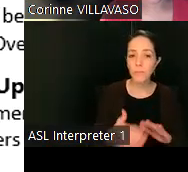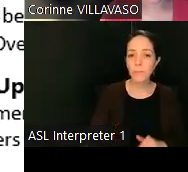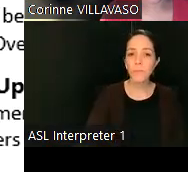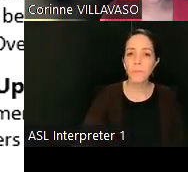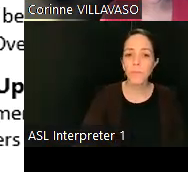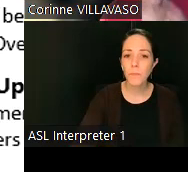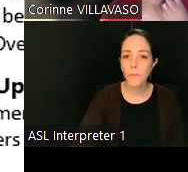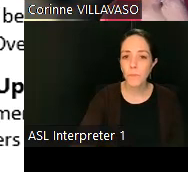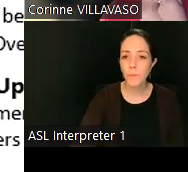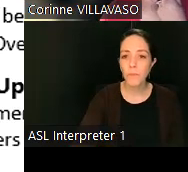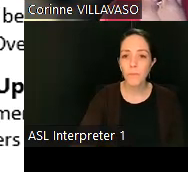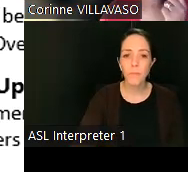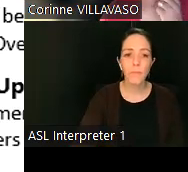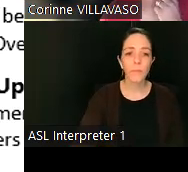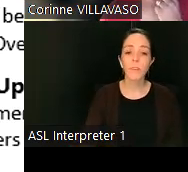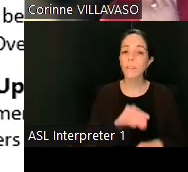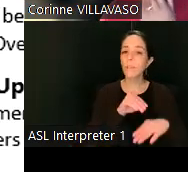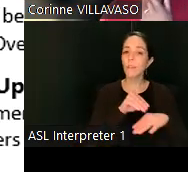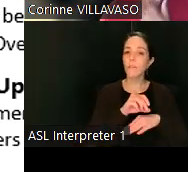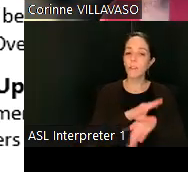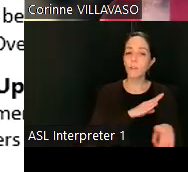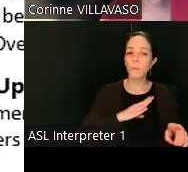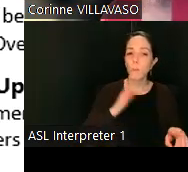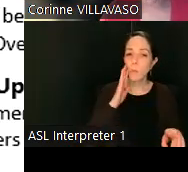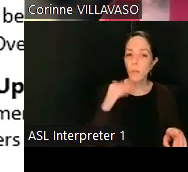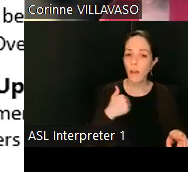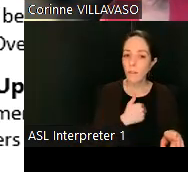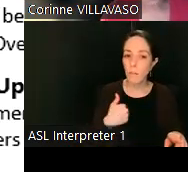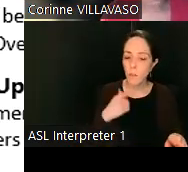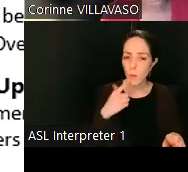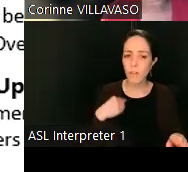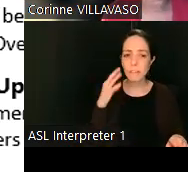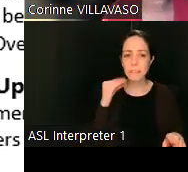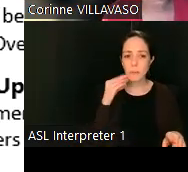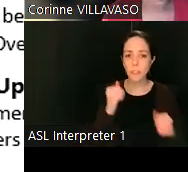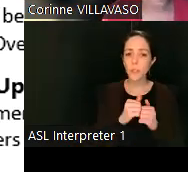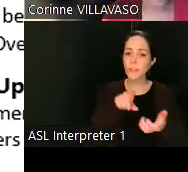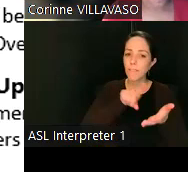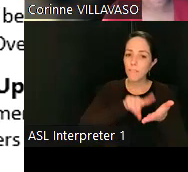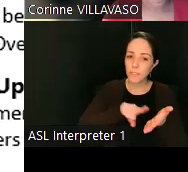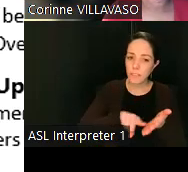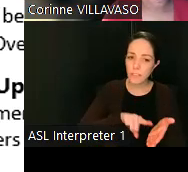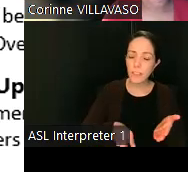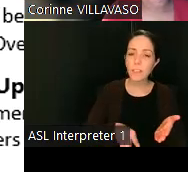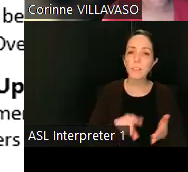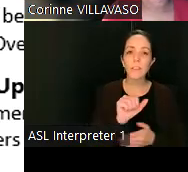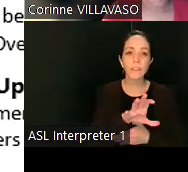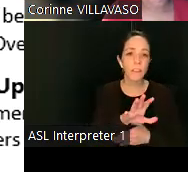The advisory board shall have members who have experience with conducting investigations, case review, and